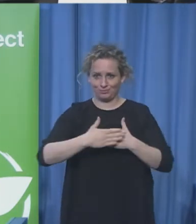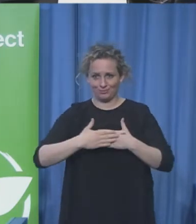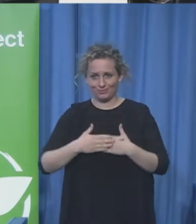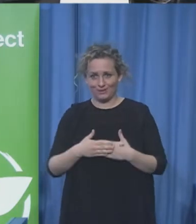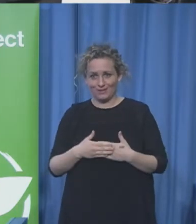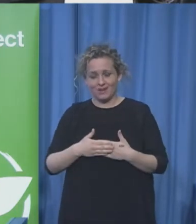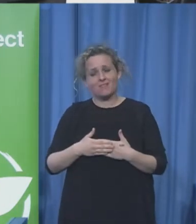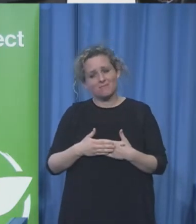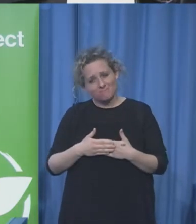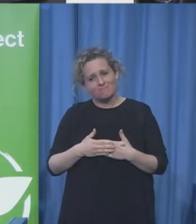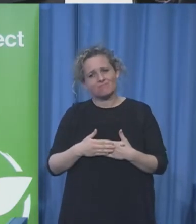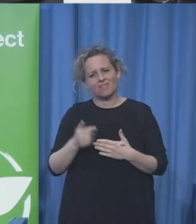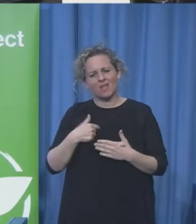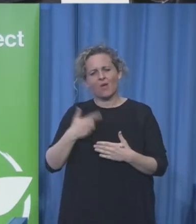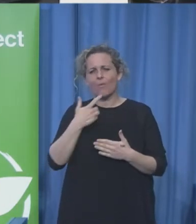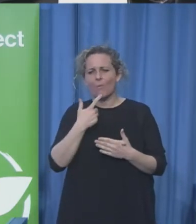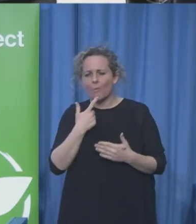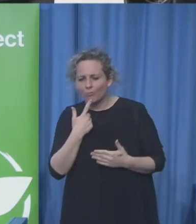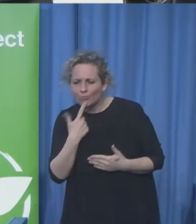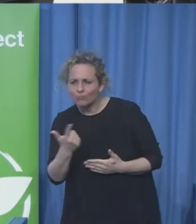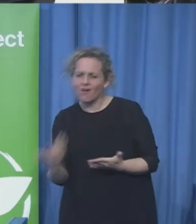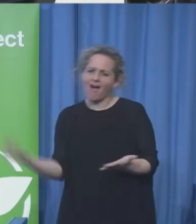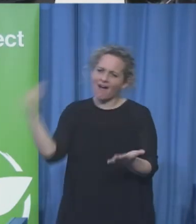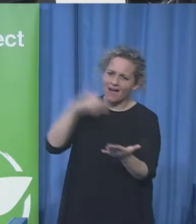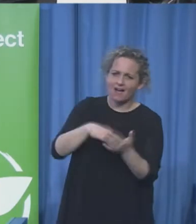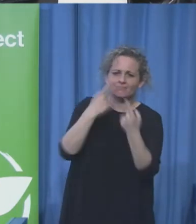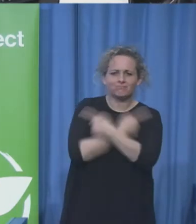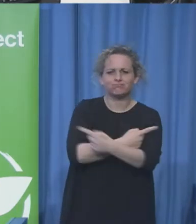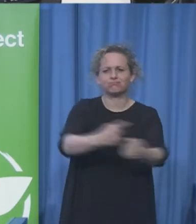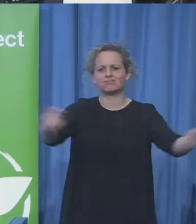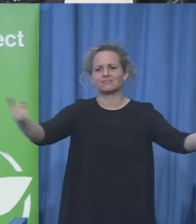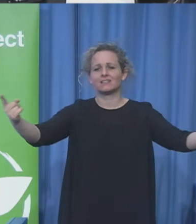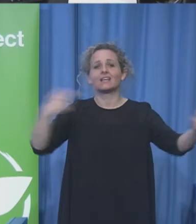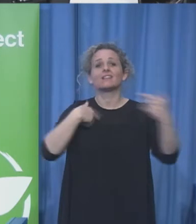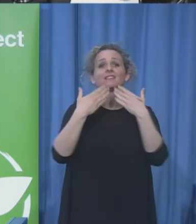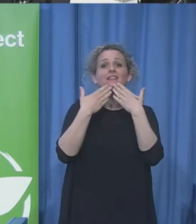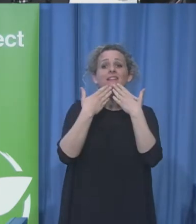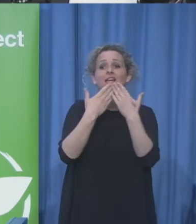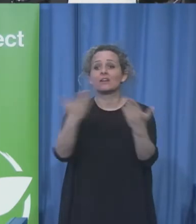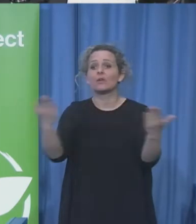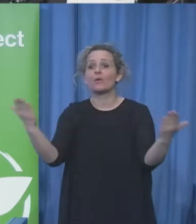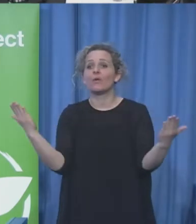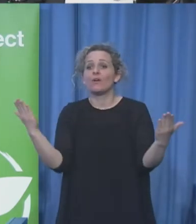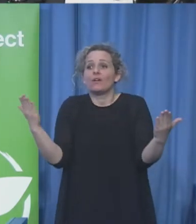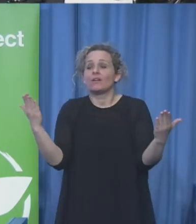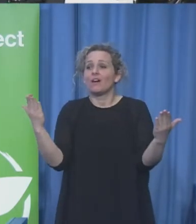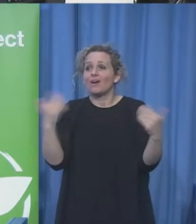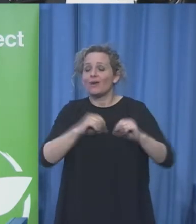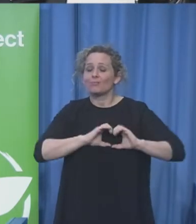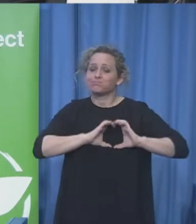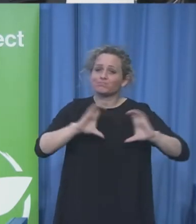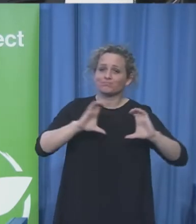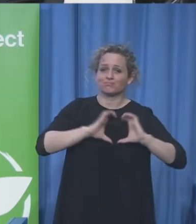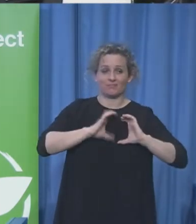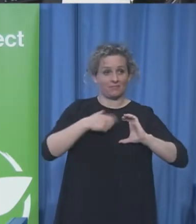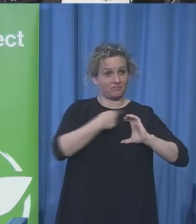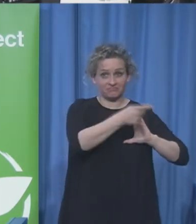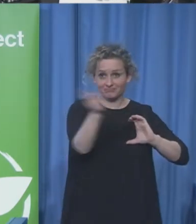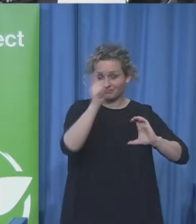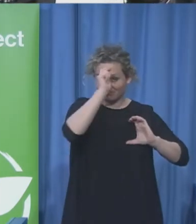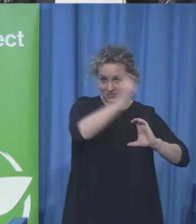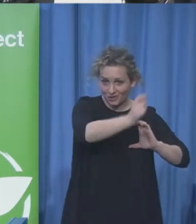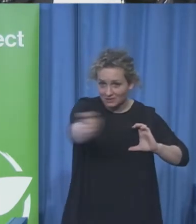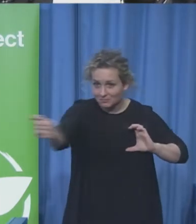give my very sincere thanks and express my deepest appreciations to each and